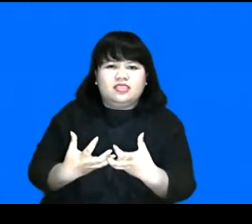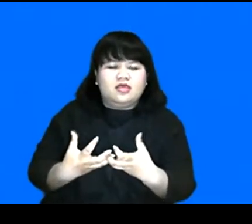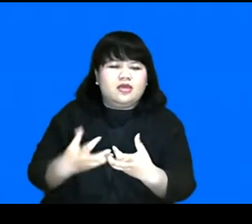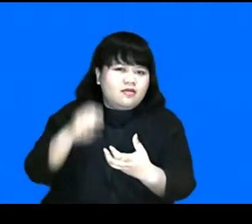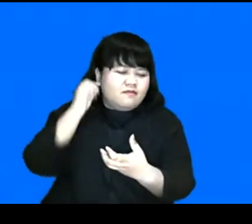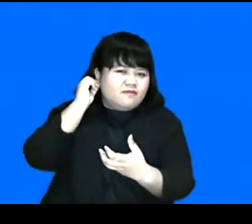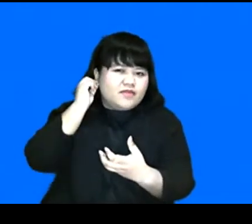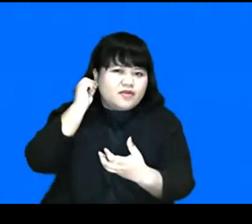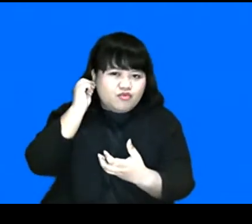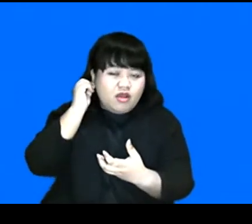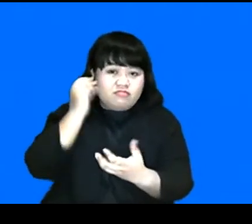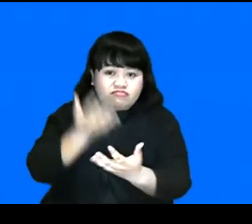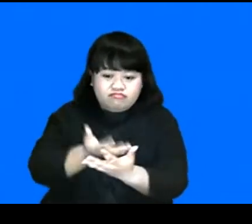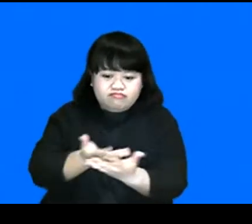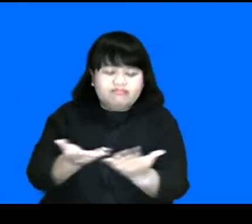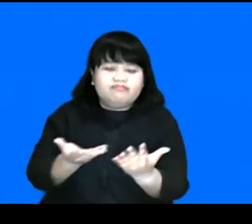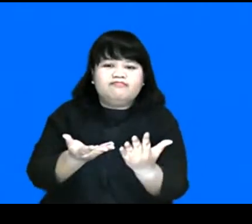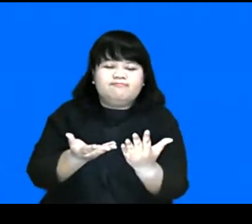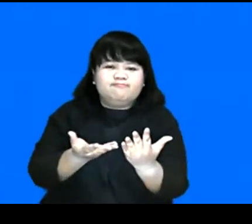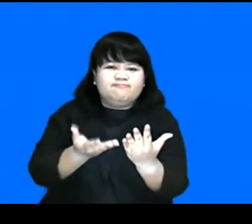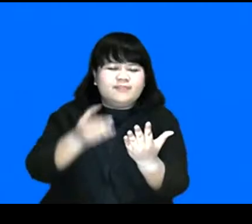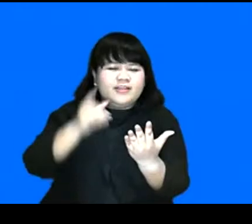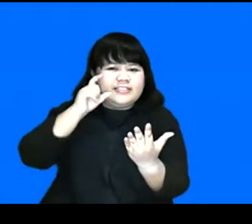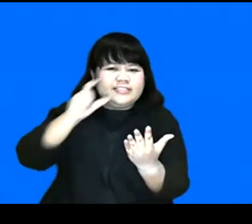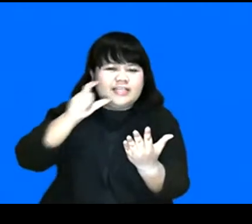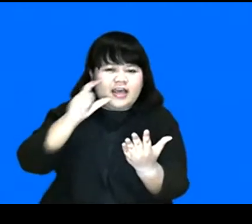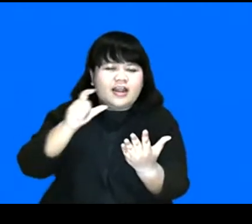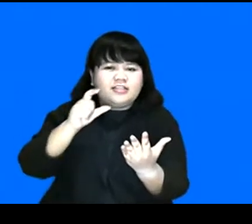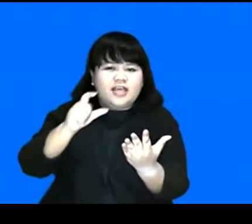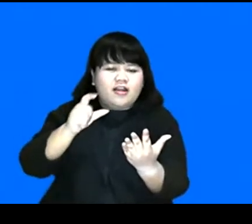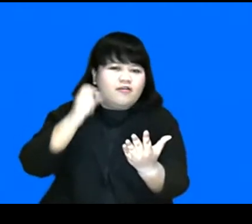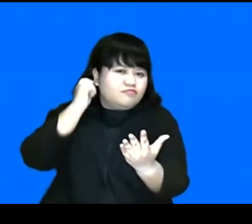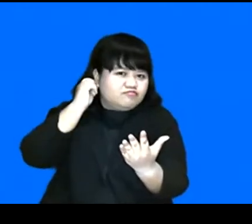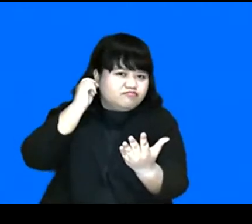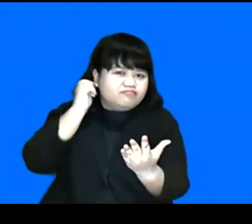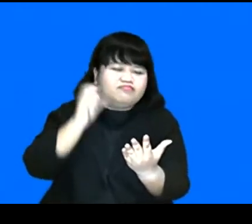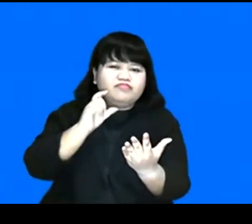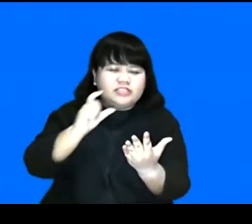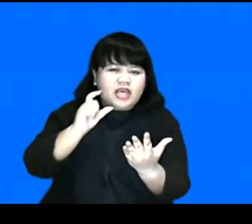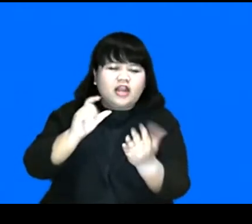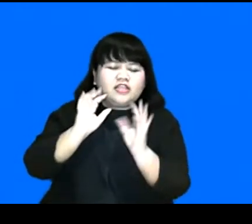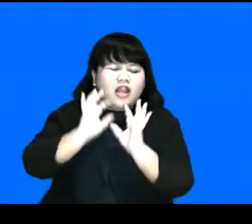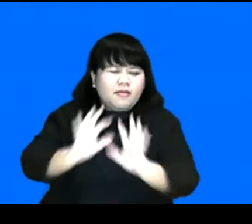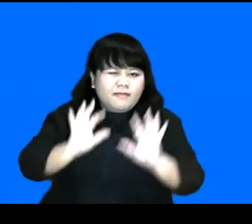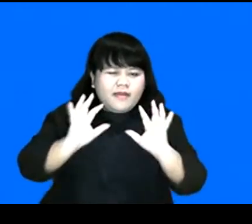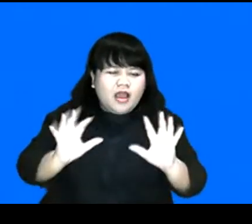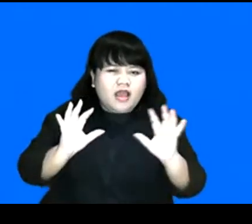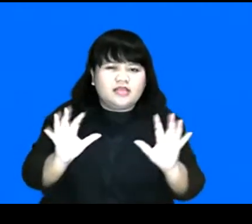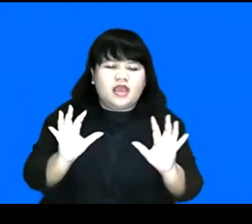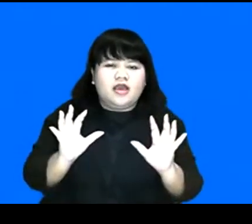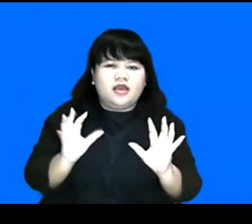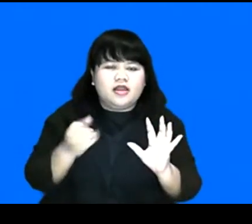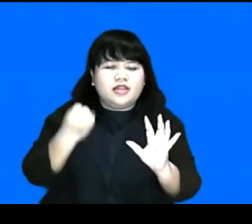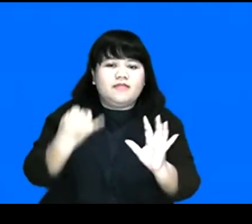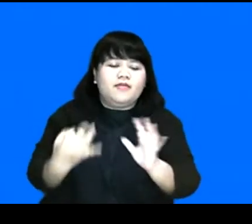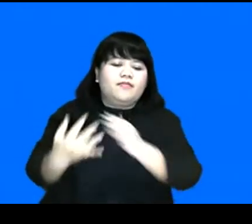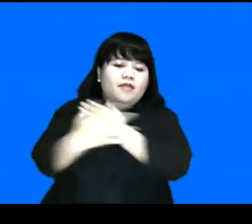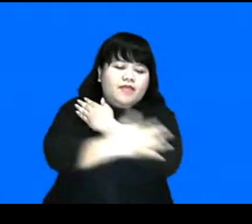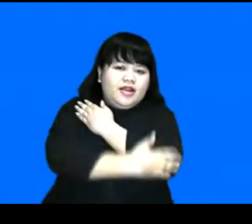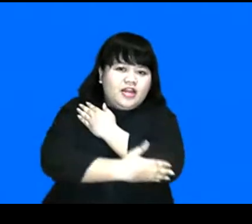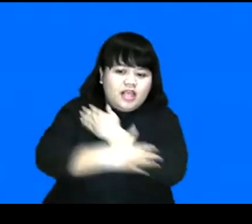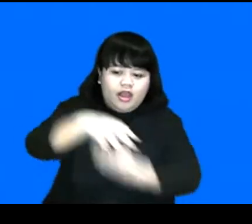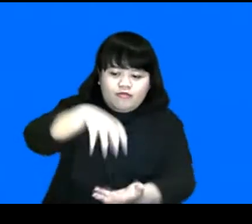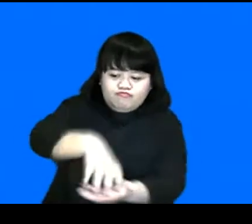ways. While we know that in all our countries, I know for certain in mine, there are